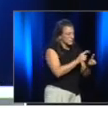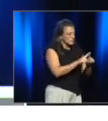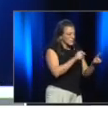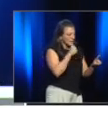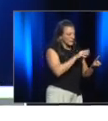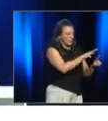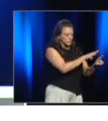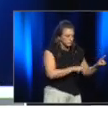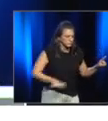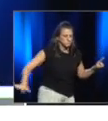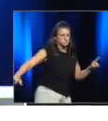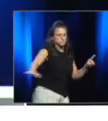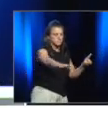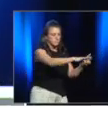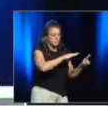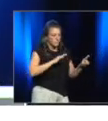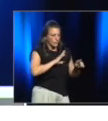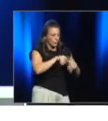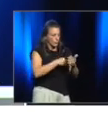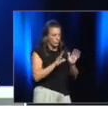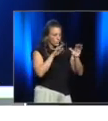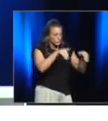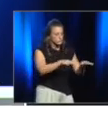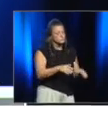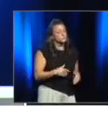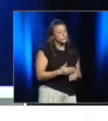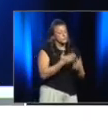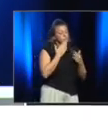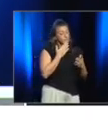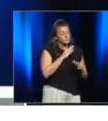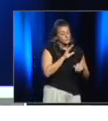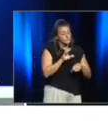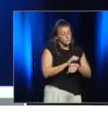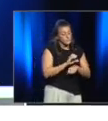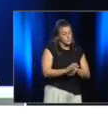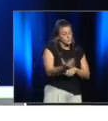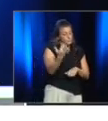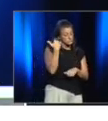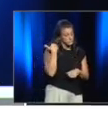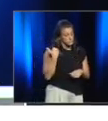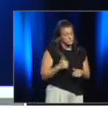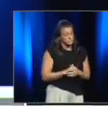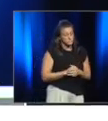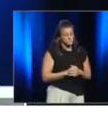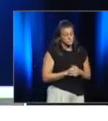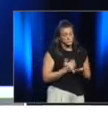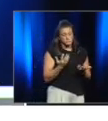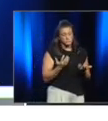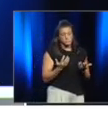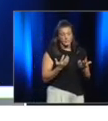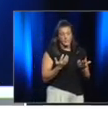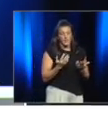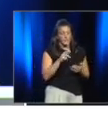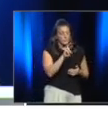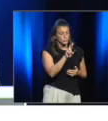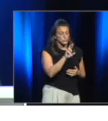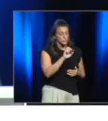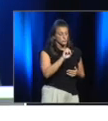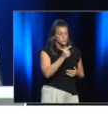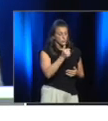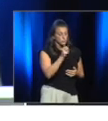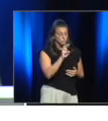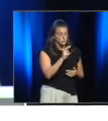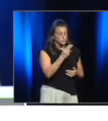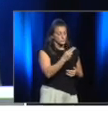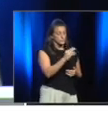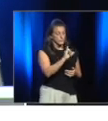Now, thanks to wildlife computers back in the day and the fabulous insights of Roger Hill, when Roger Hill,